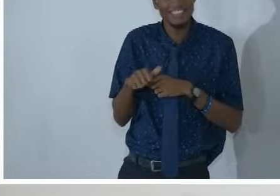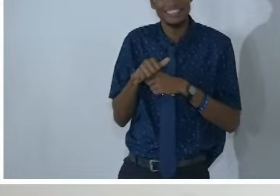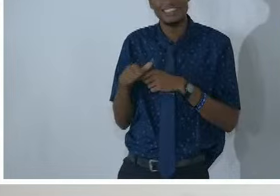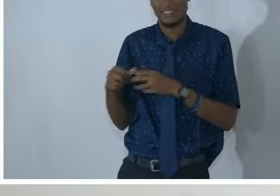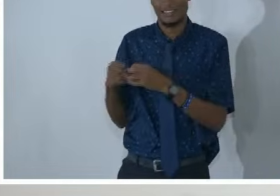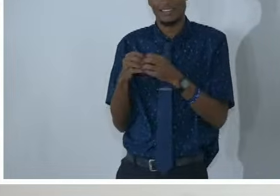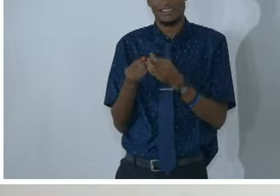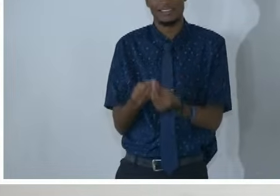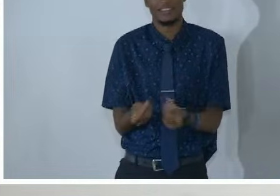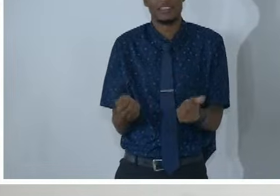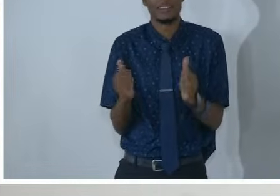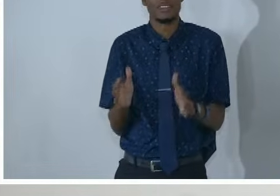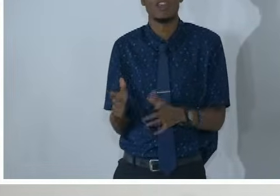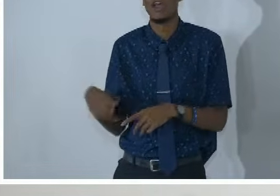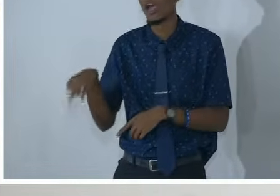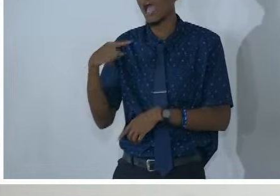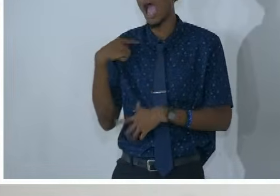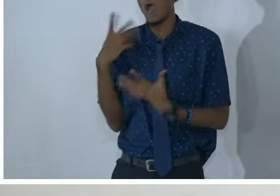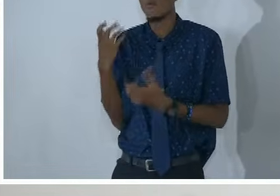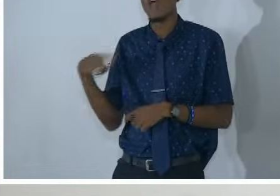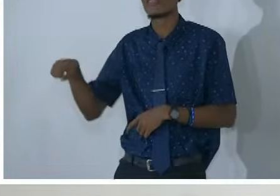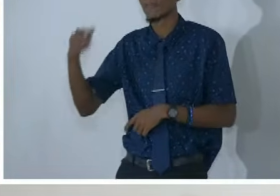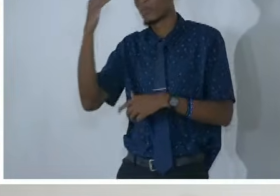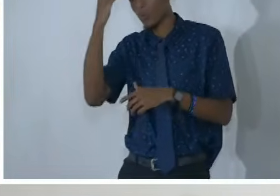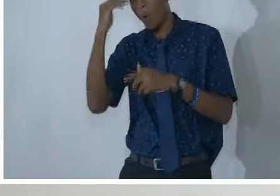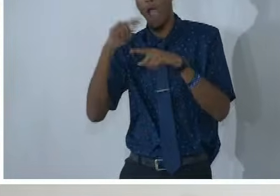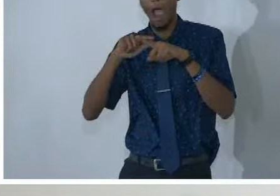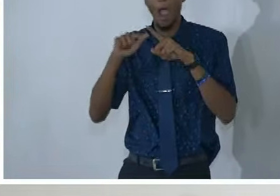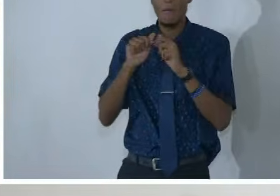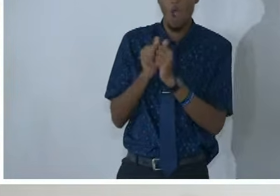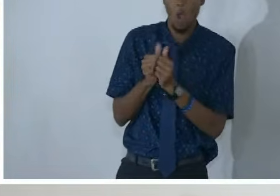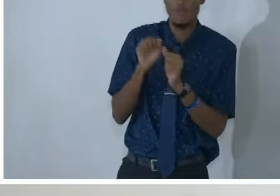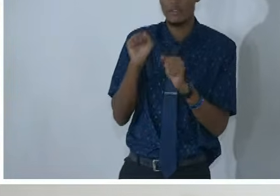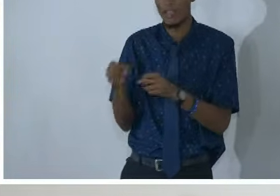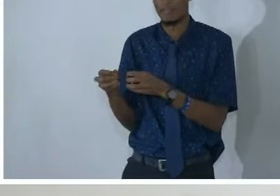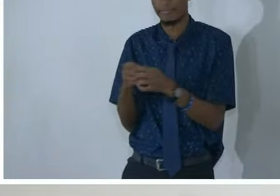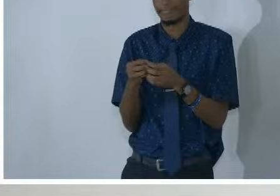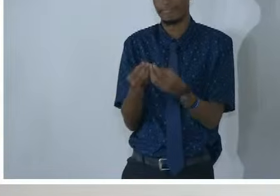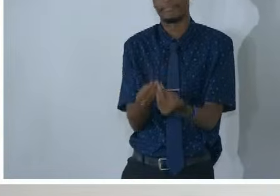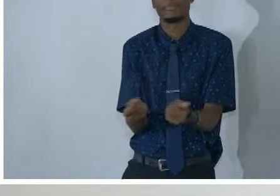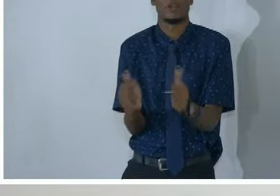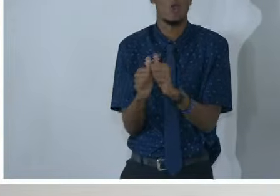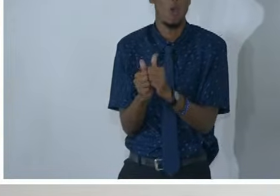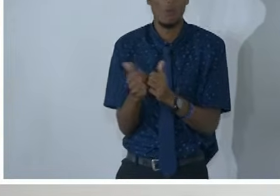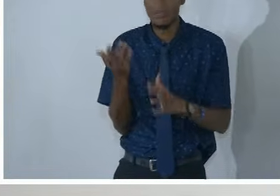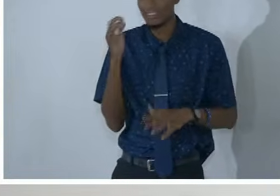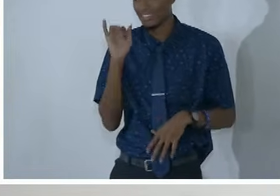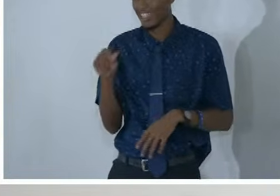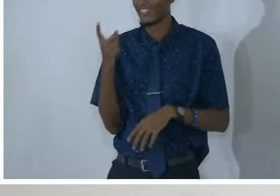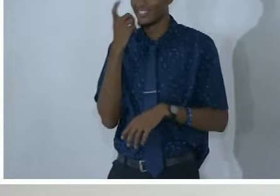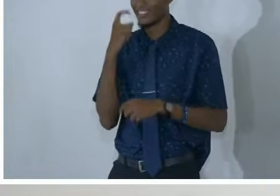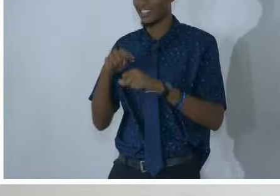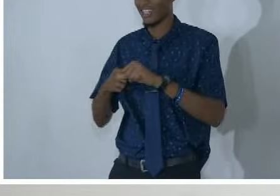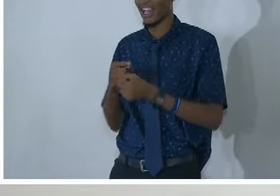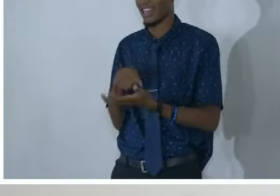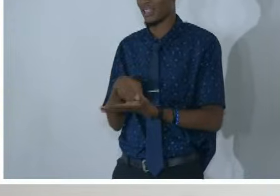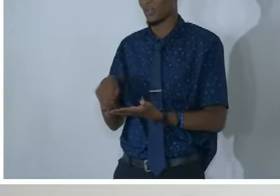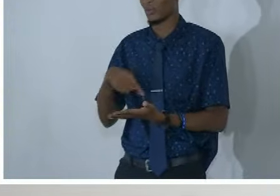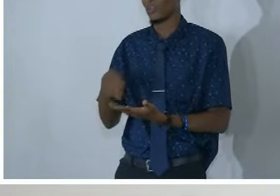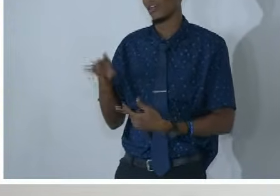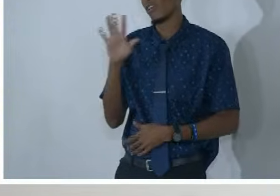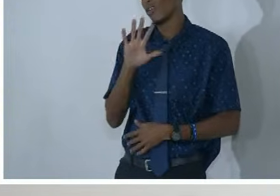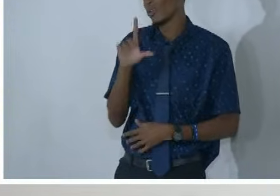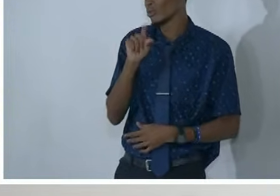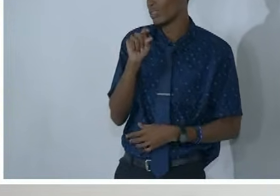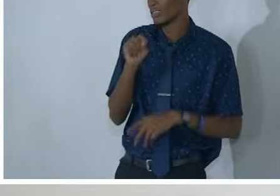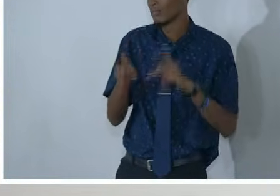them to know about mediation. It's the same as I've said, which I started this week. I want about 20 persons in